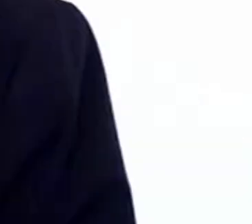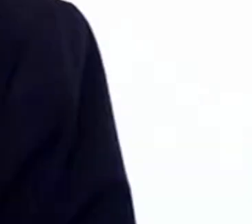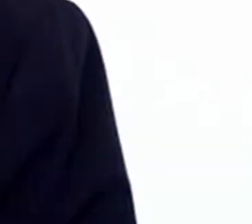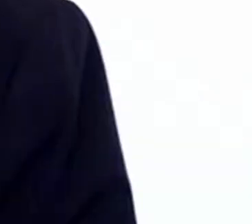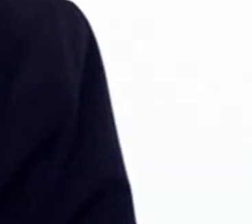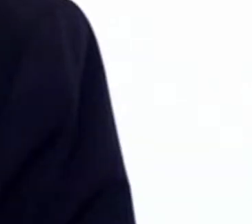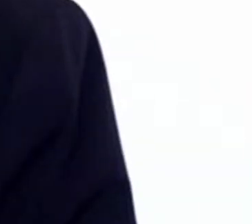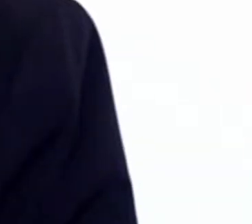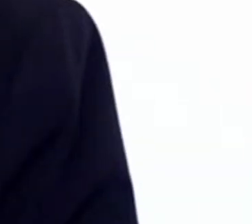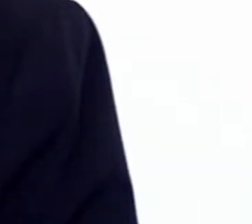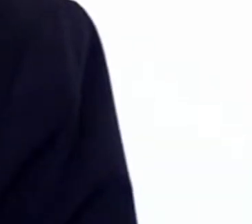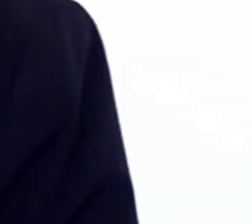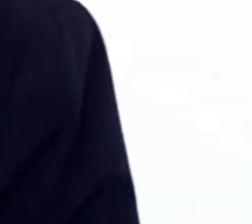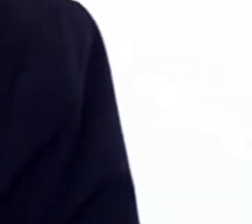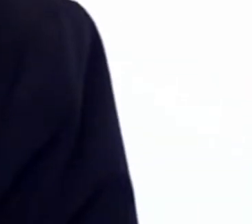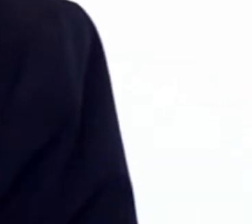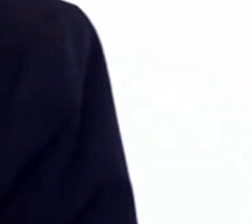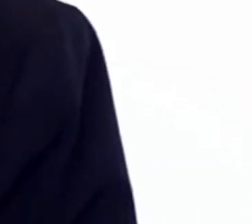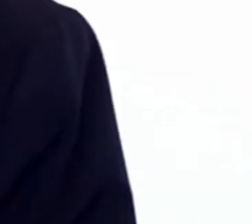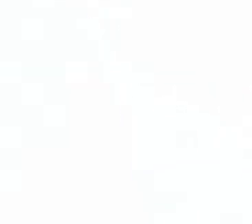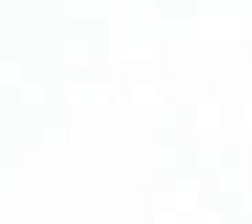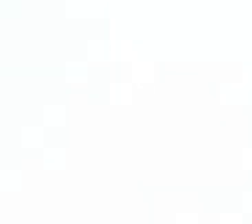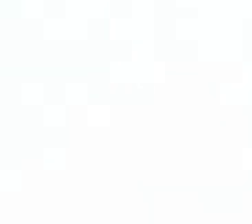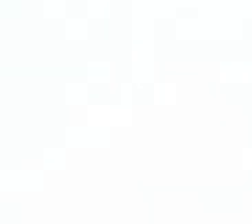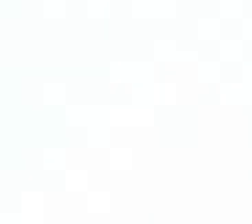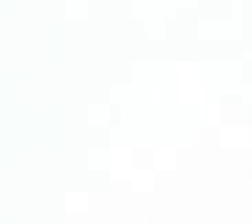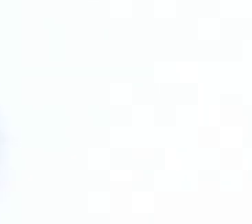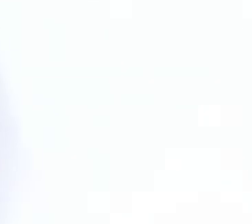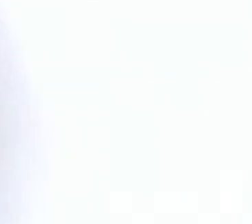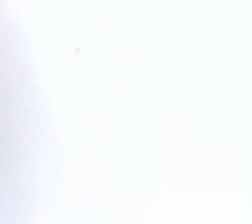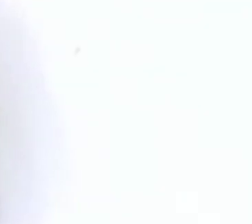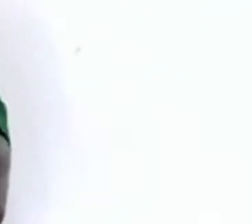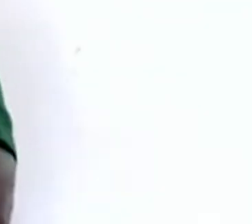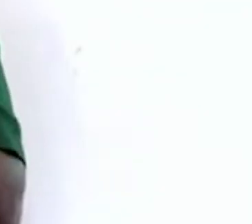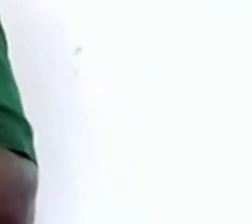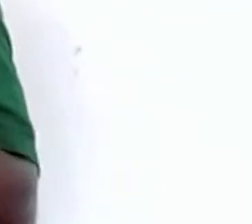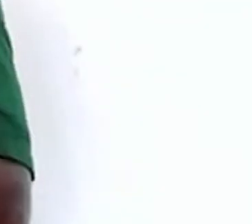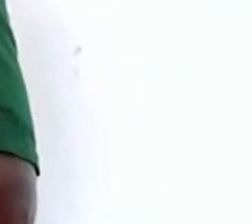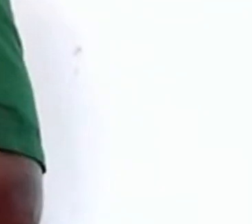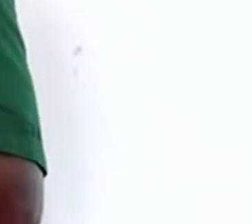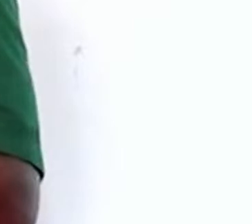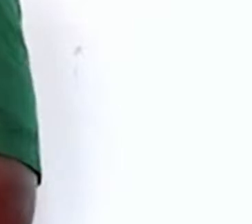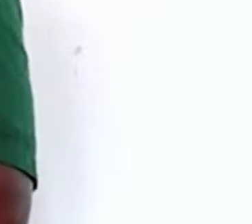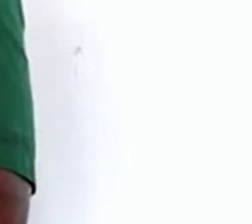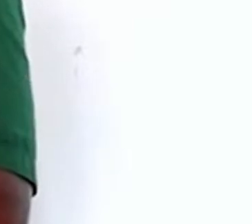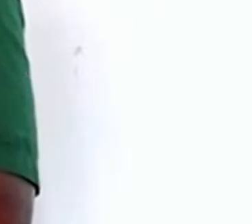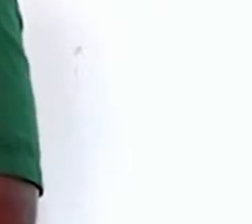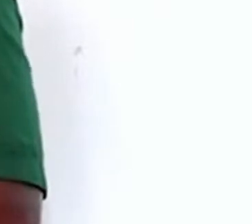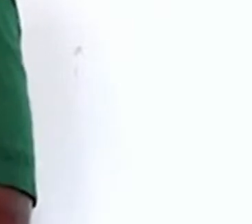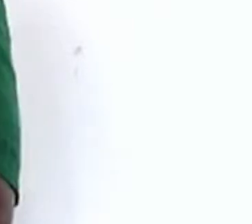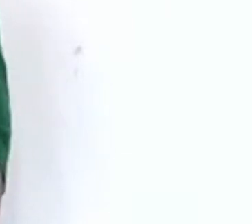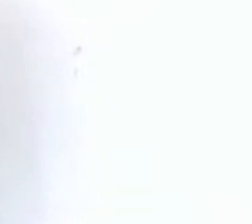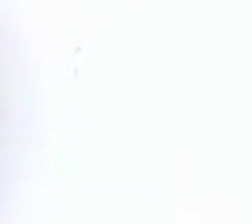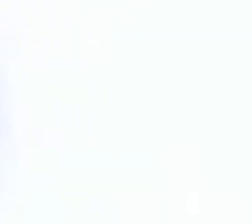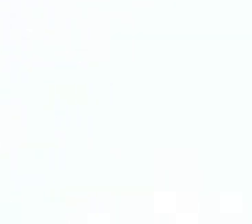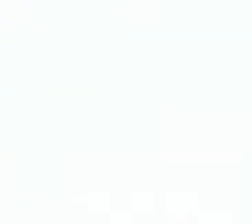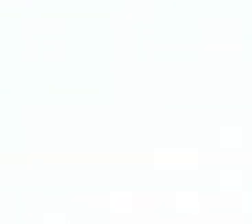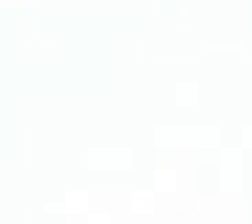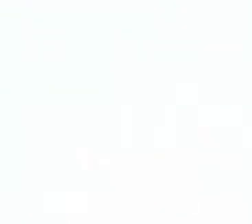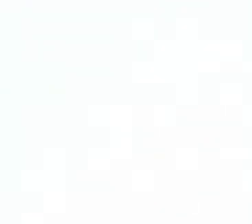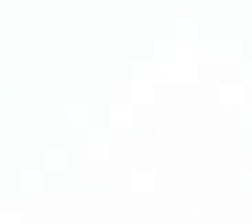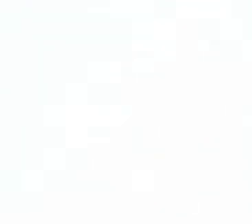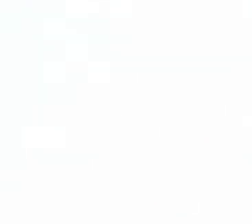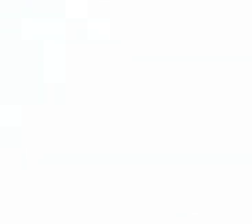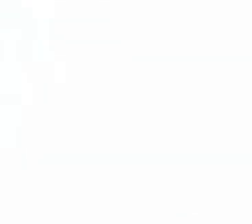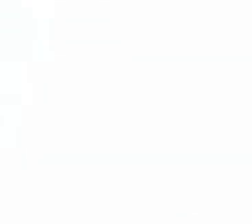wildlife, protecting trees and things like that. But we are going innovative in that there is now a